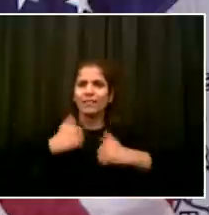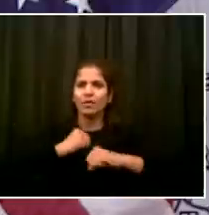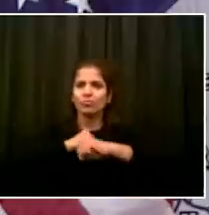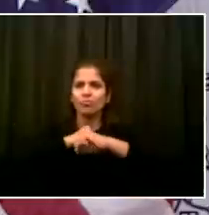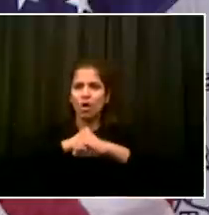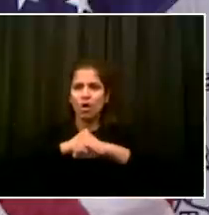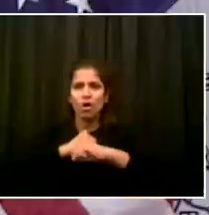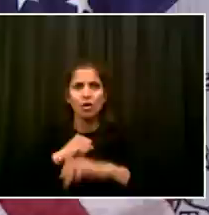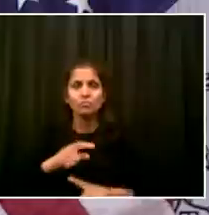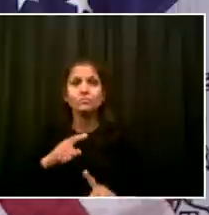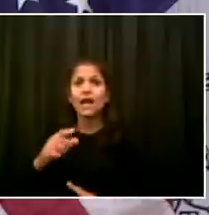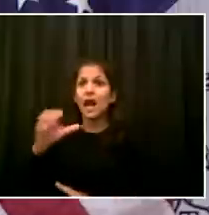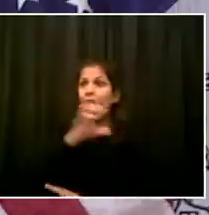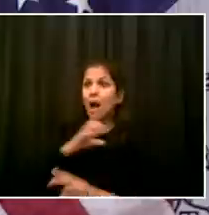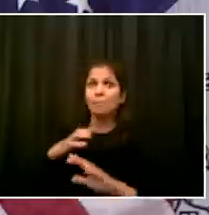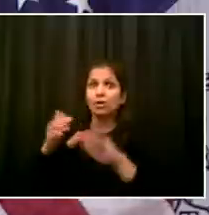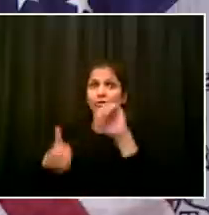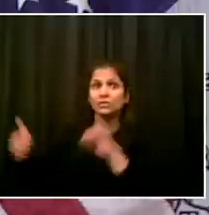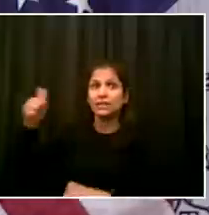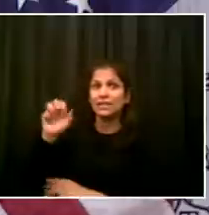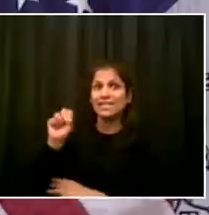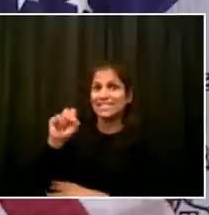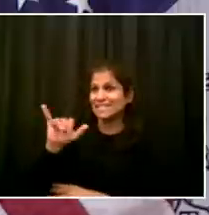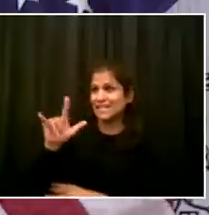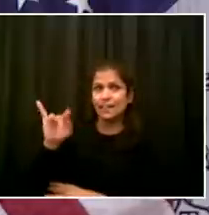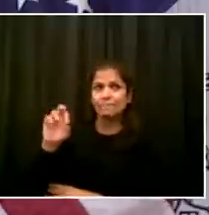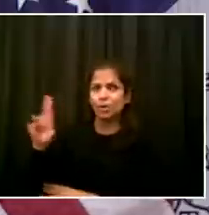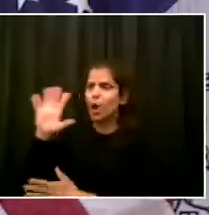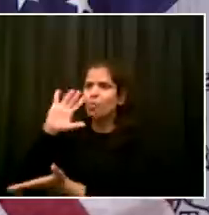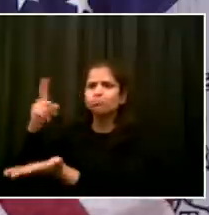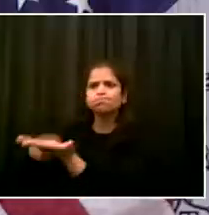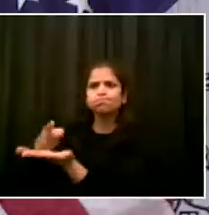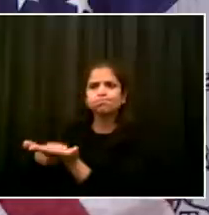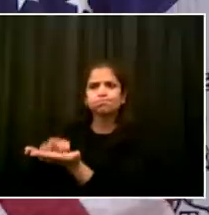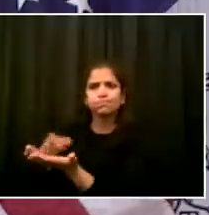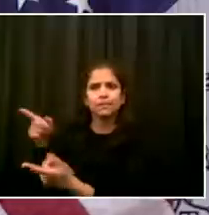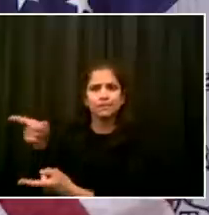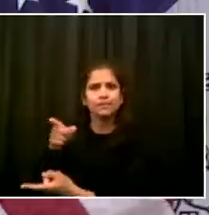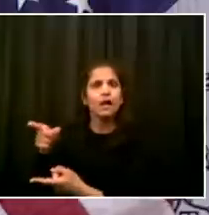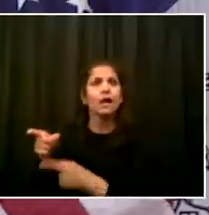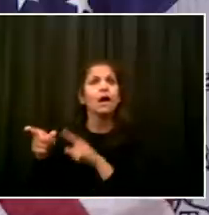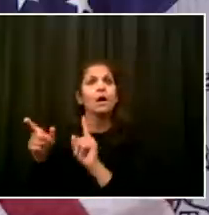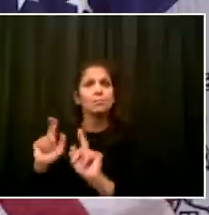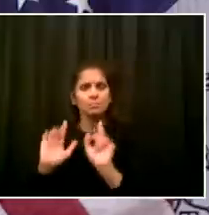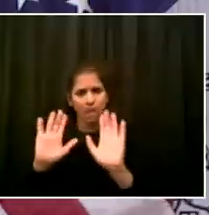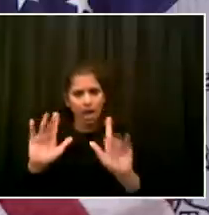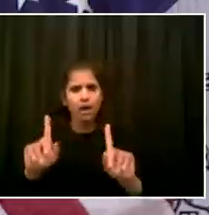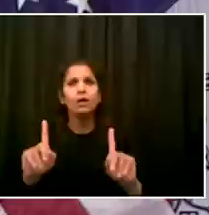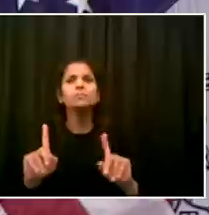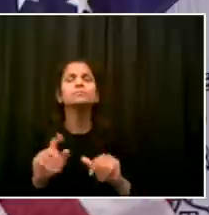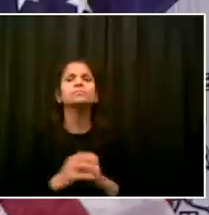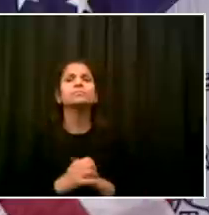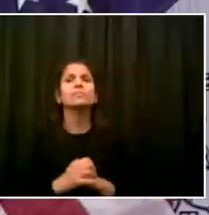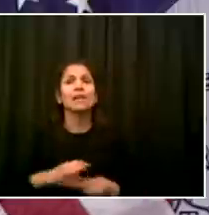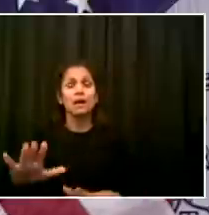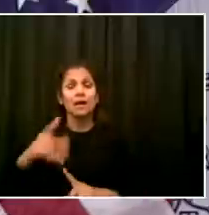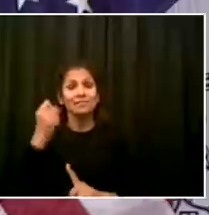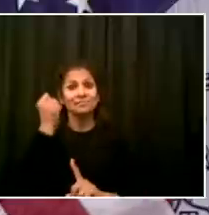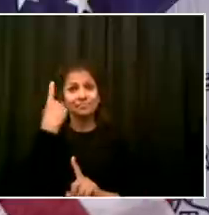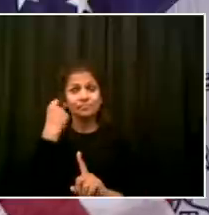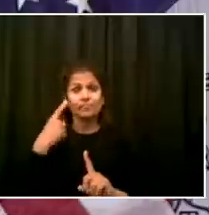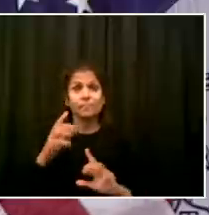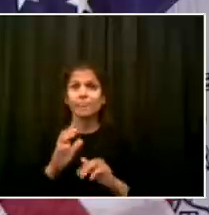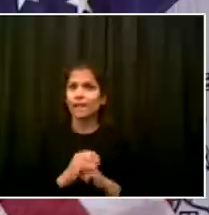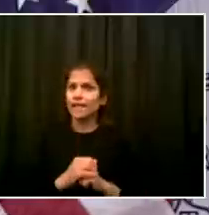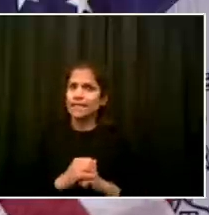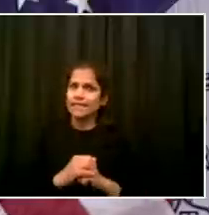now. Now, I think, Jeff, it connects to the whole question of progression here. So